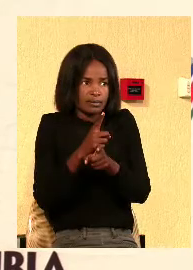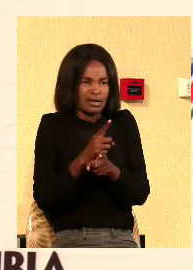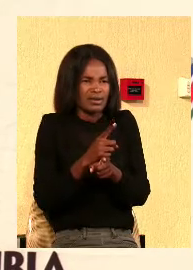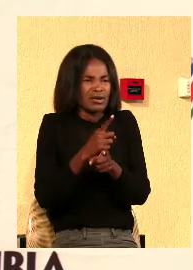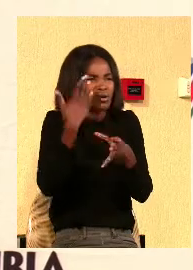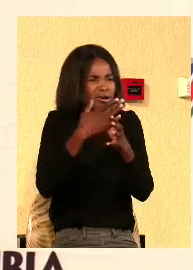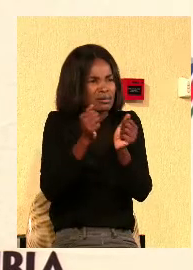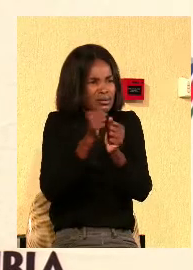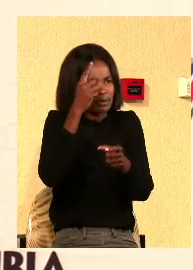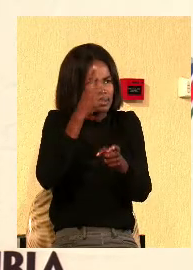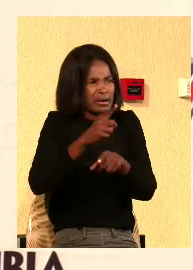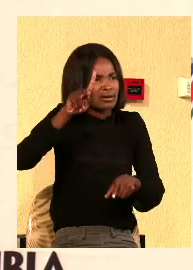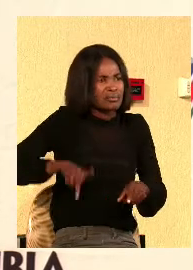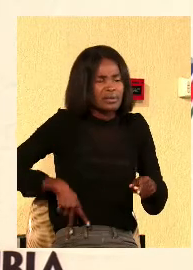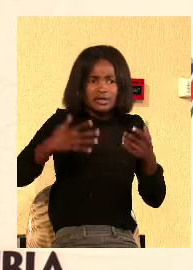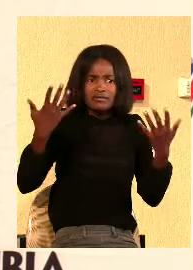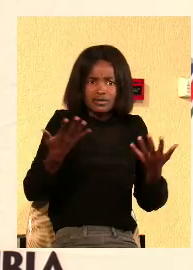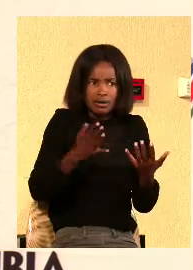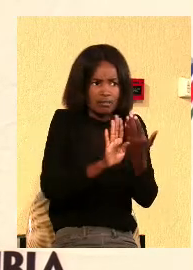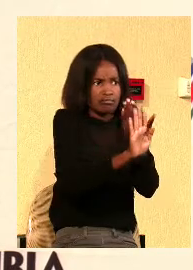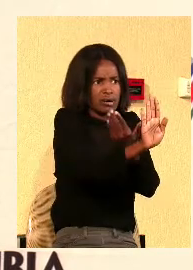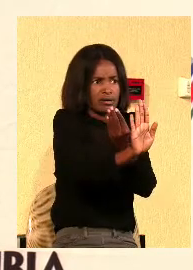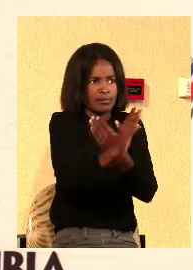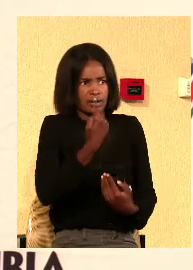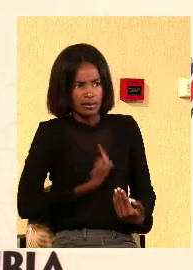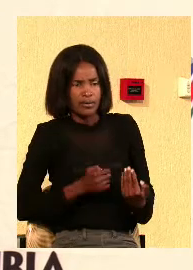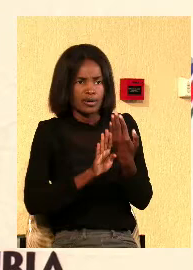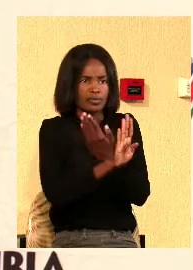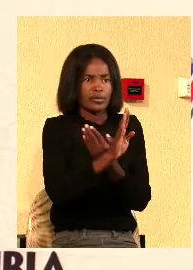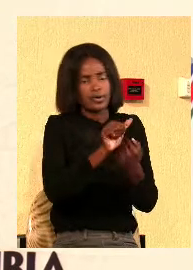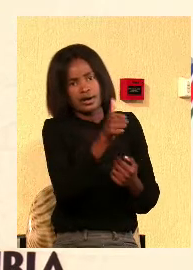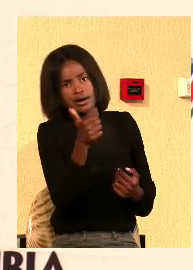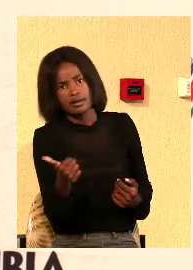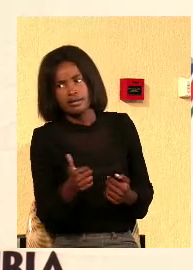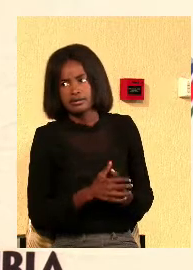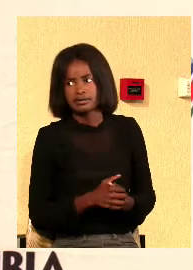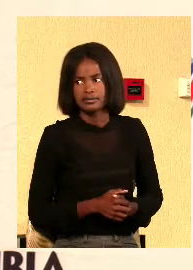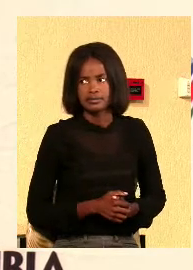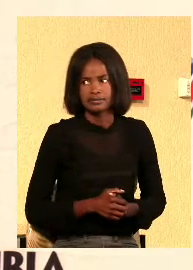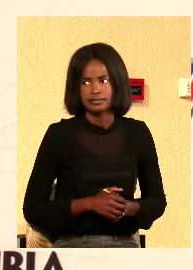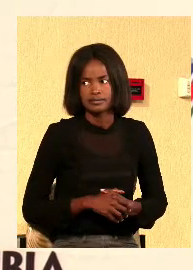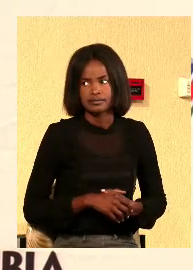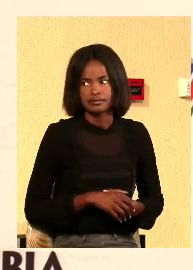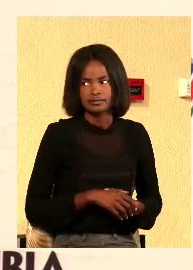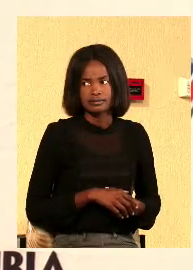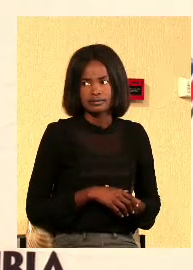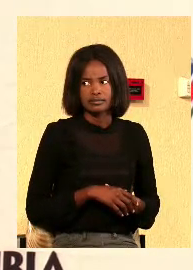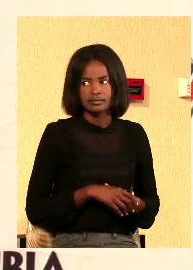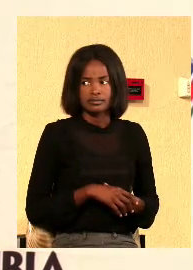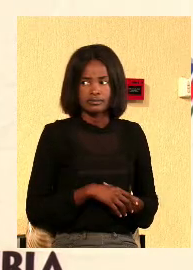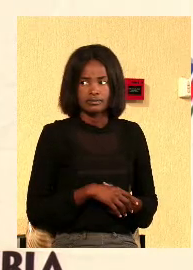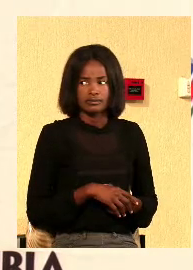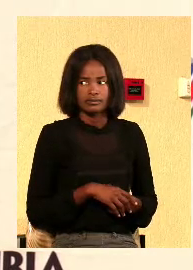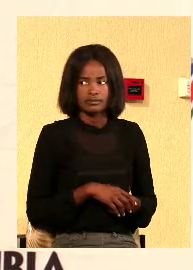and others. But would they be harder hit than the